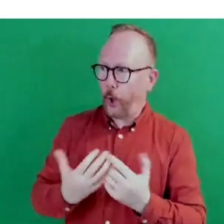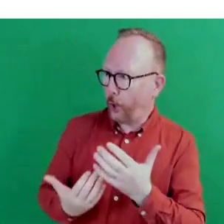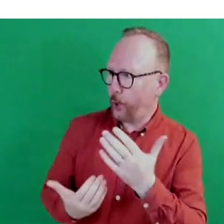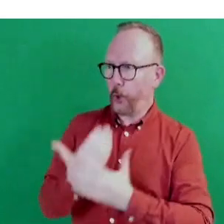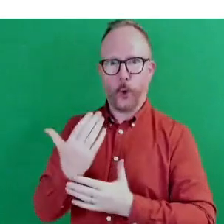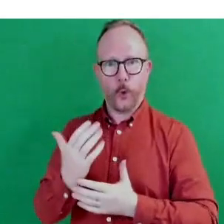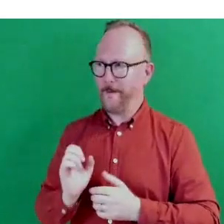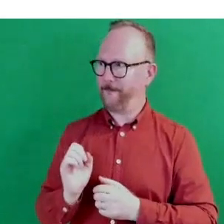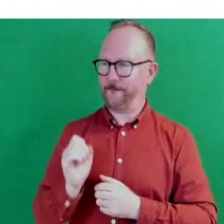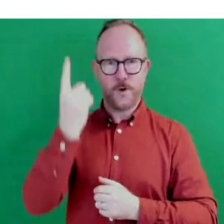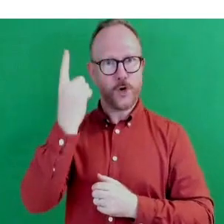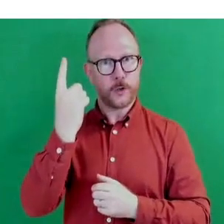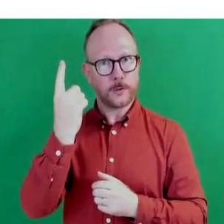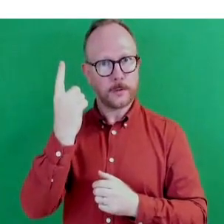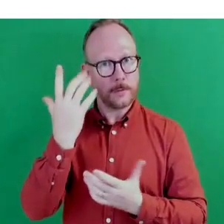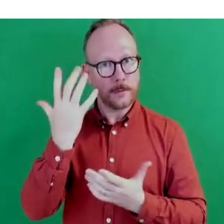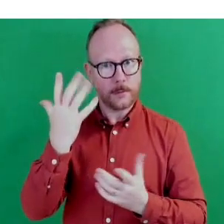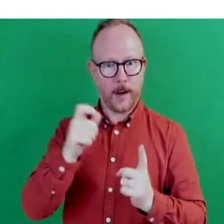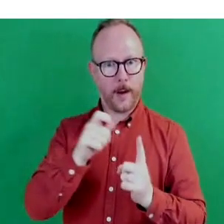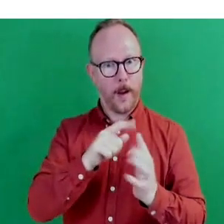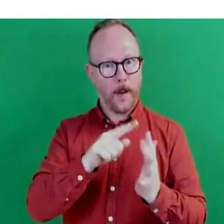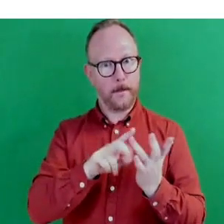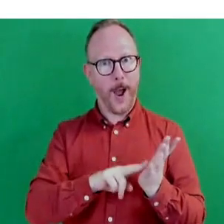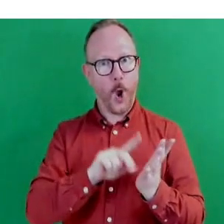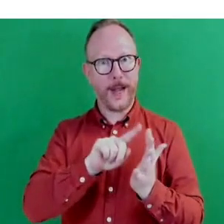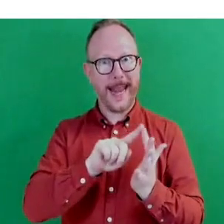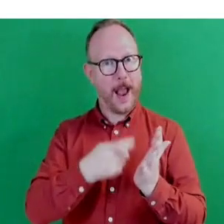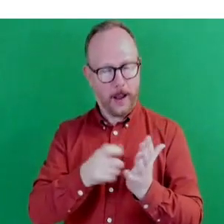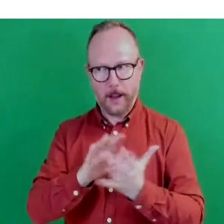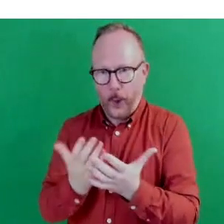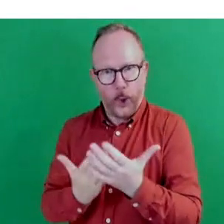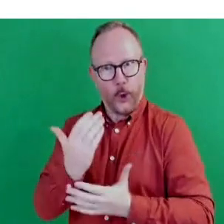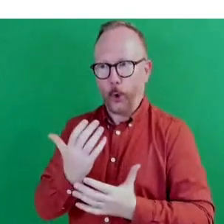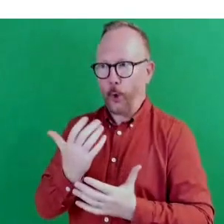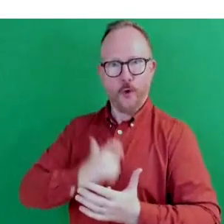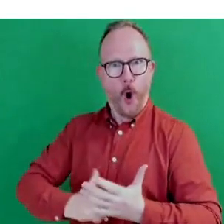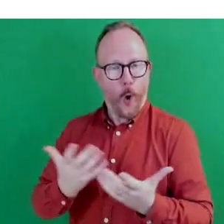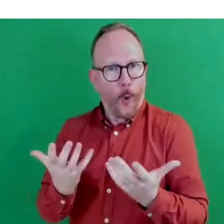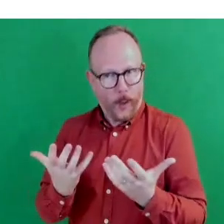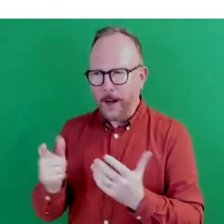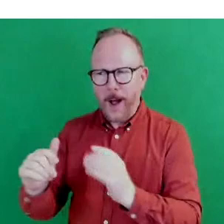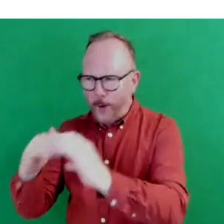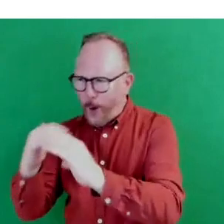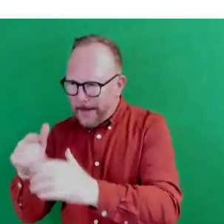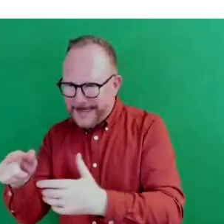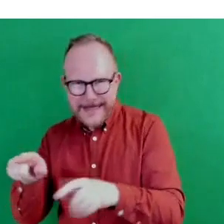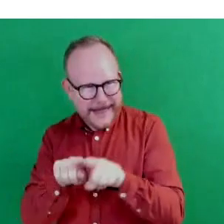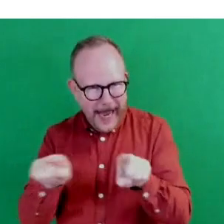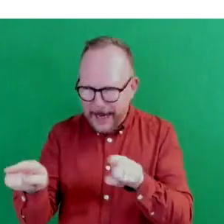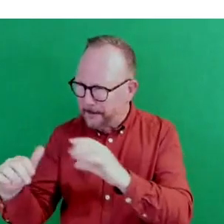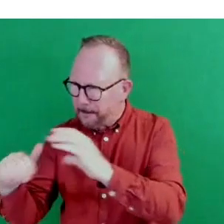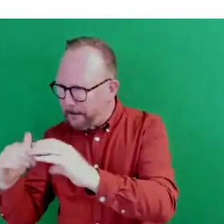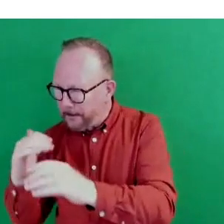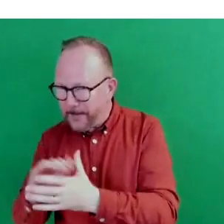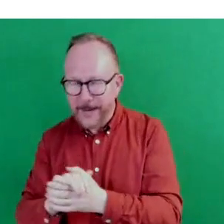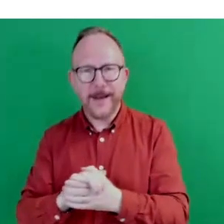People saying, you know, you're the pioneers of this new role. Congratulations. I can't quite find the comment because I'm trying to multitask and do too many different windows at once,